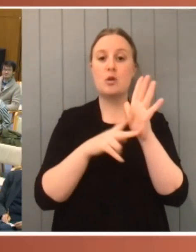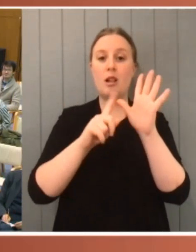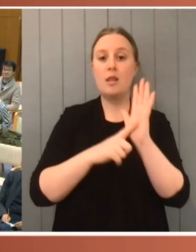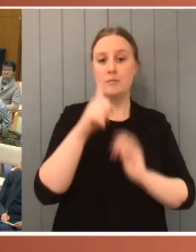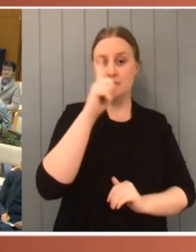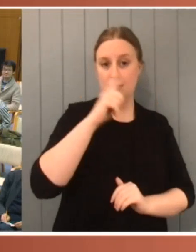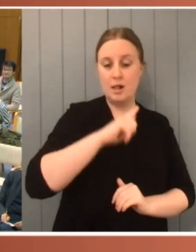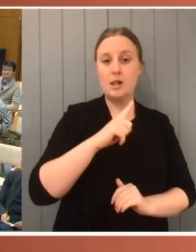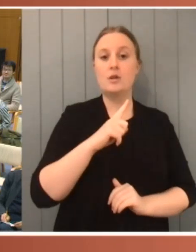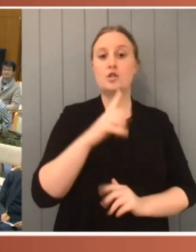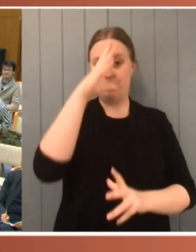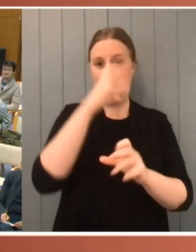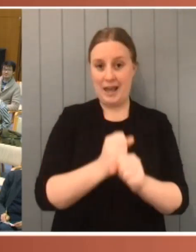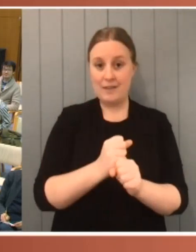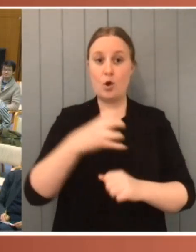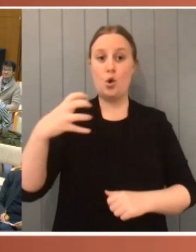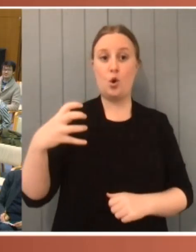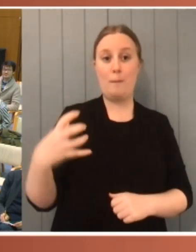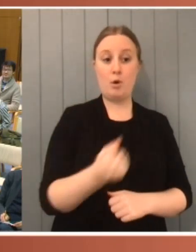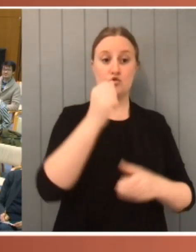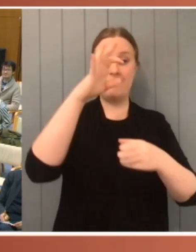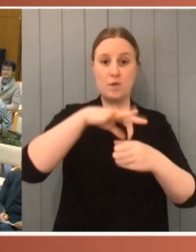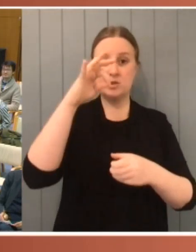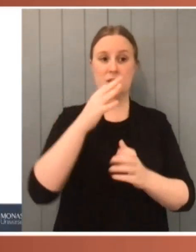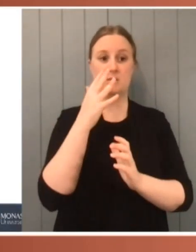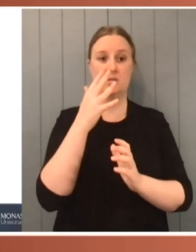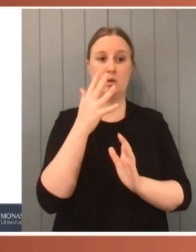would penalise the party given their vast